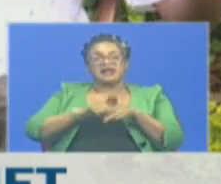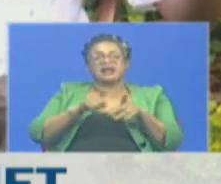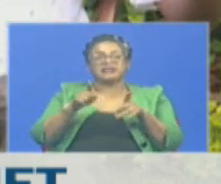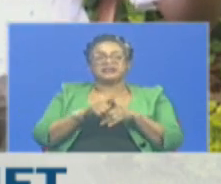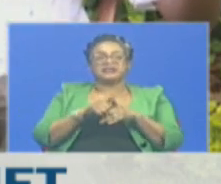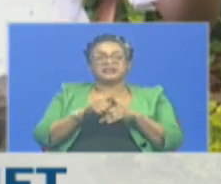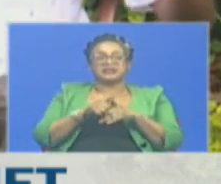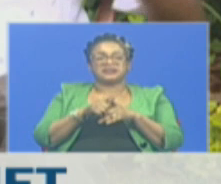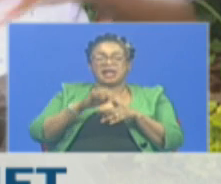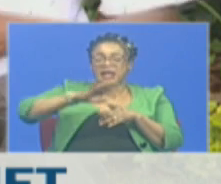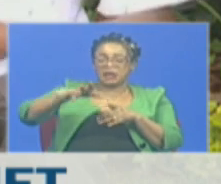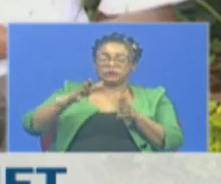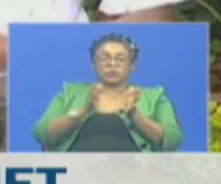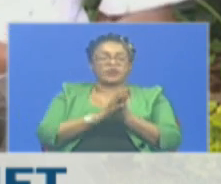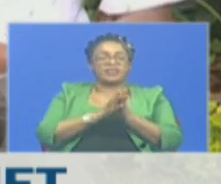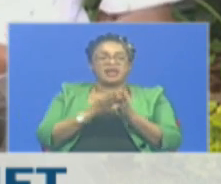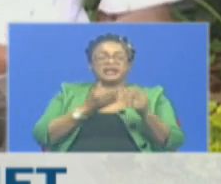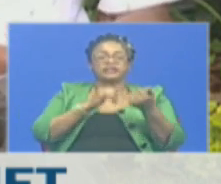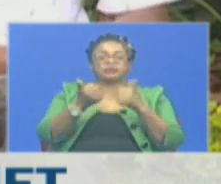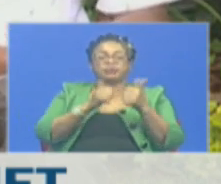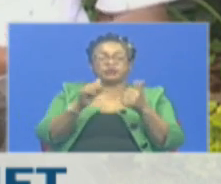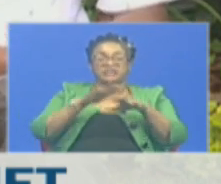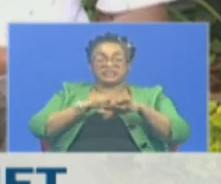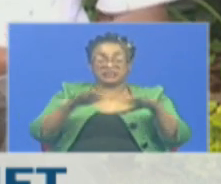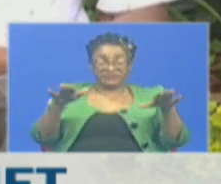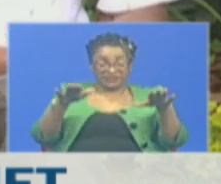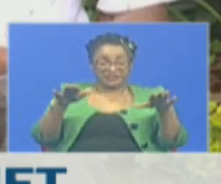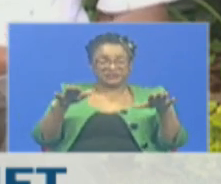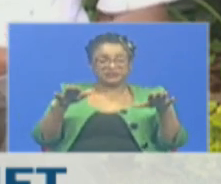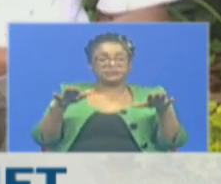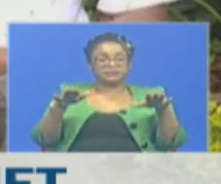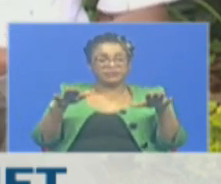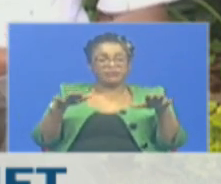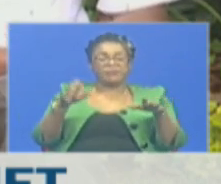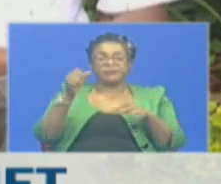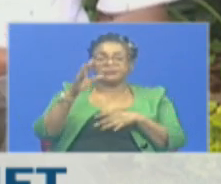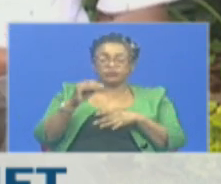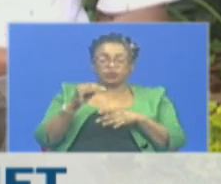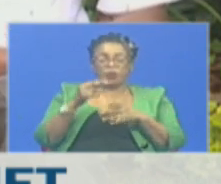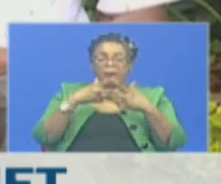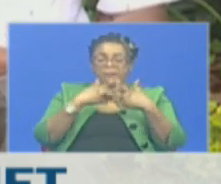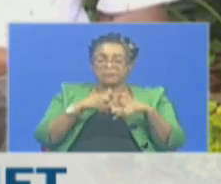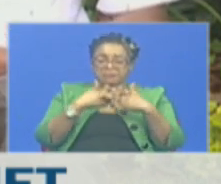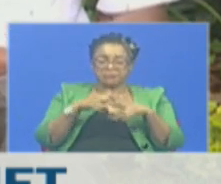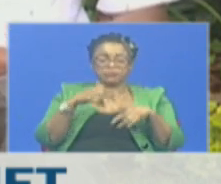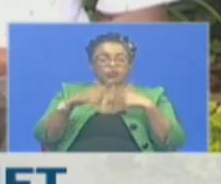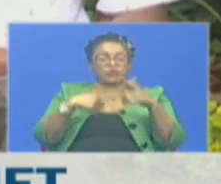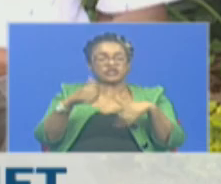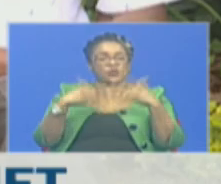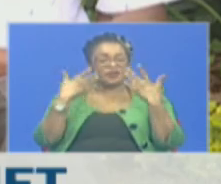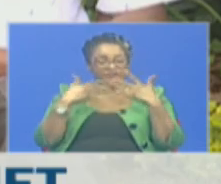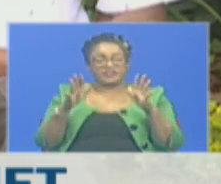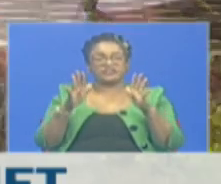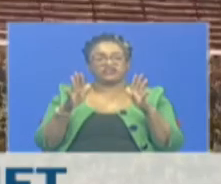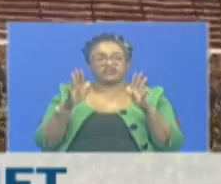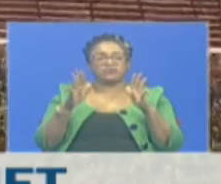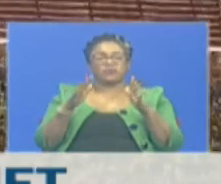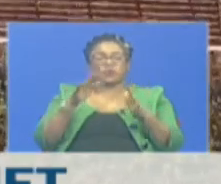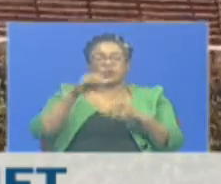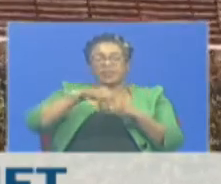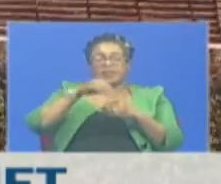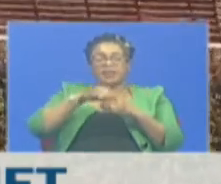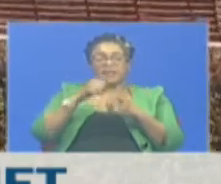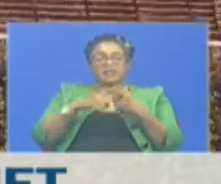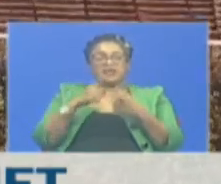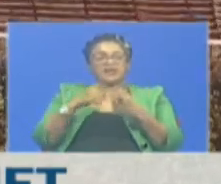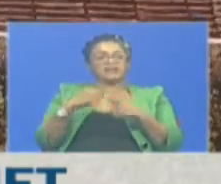na uwanja za michezo za kisasa. Na kwa hivyo hiyo ujenzi inaendelea na itakamilika kwa chini ya miaka miwili. The